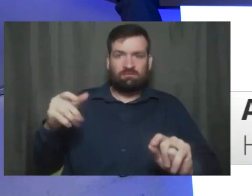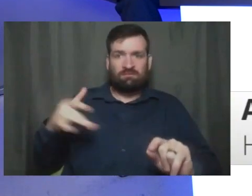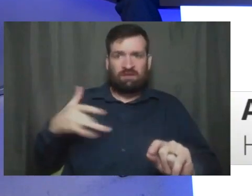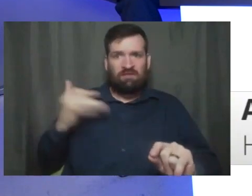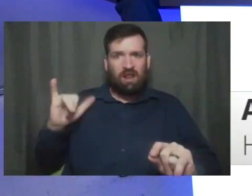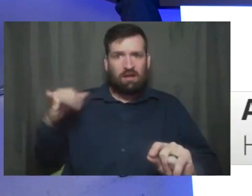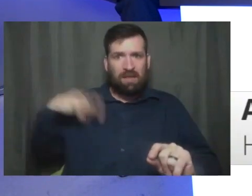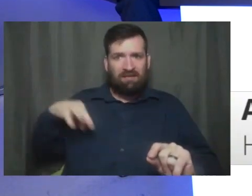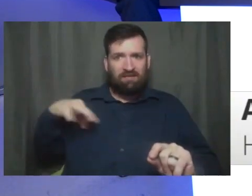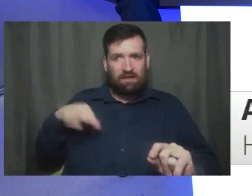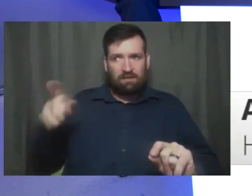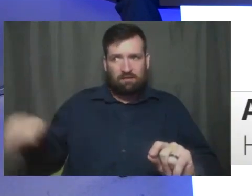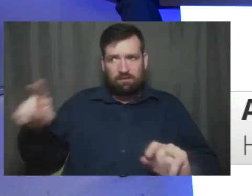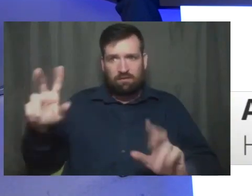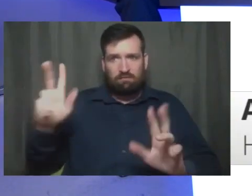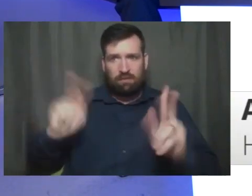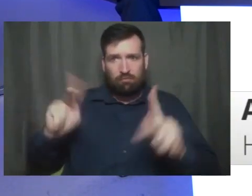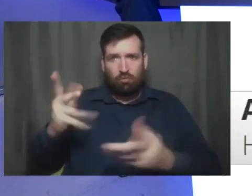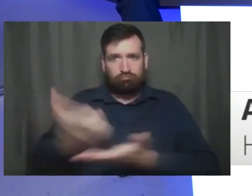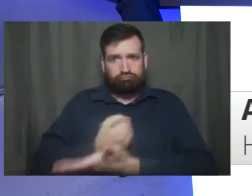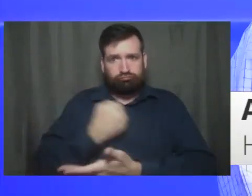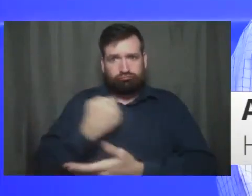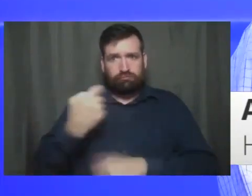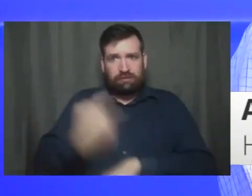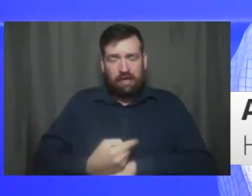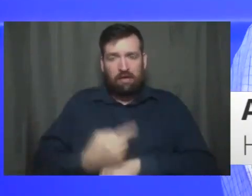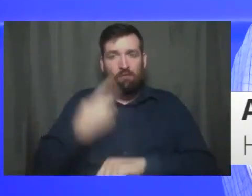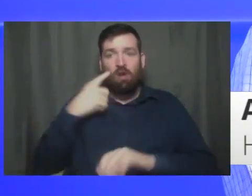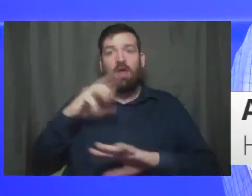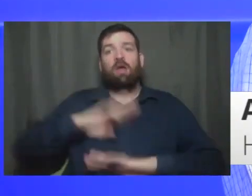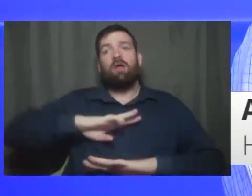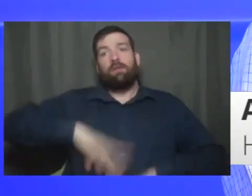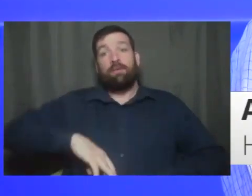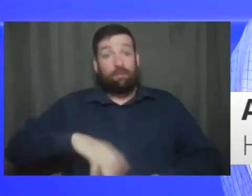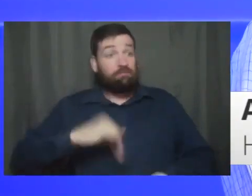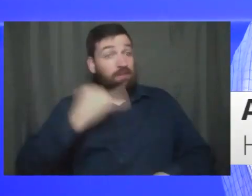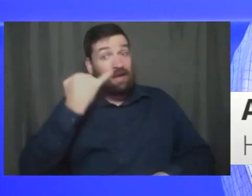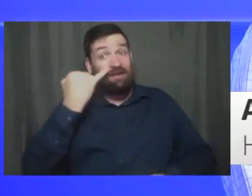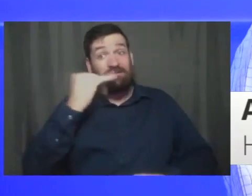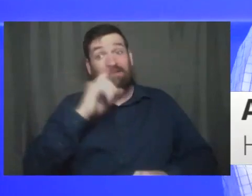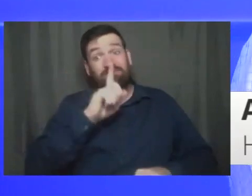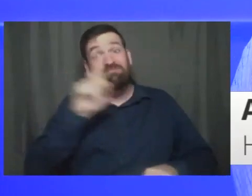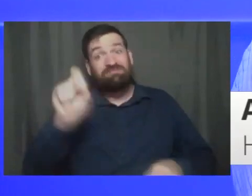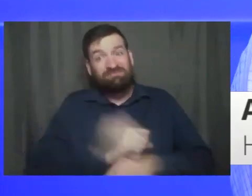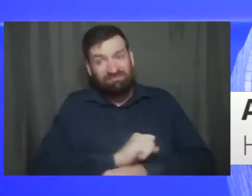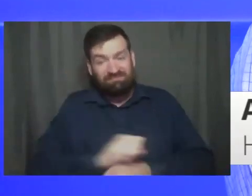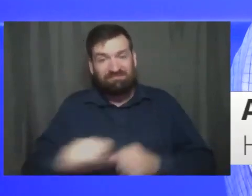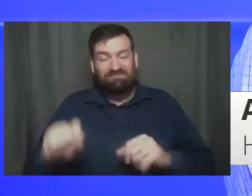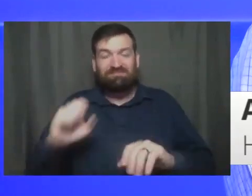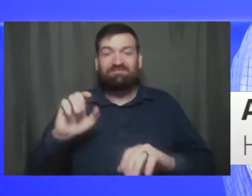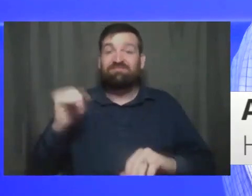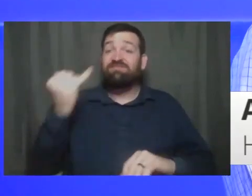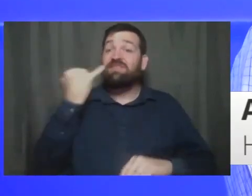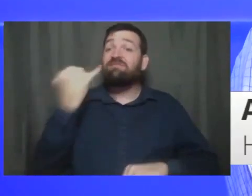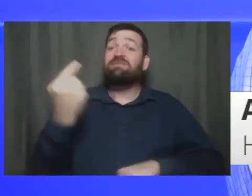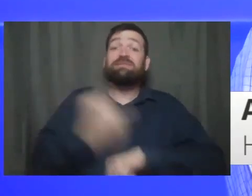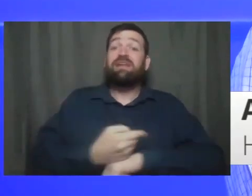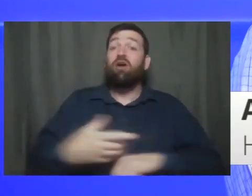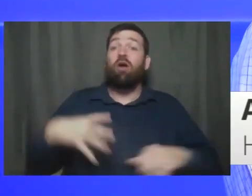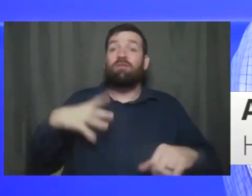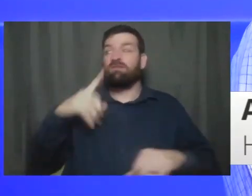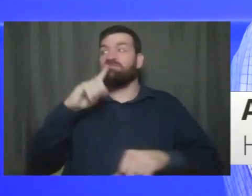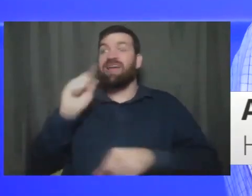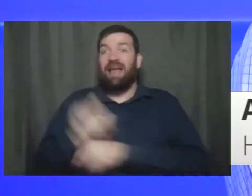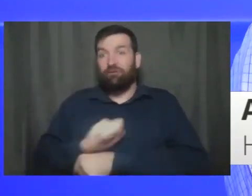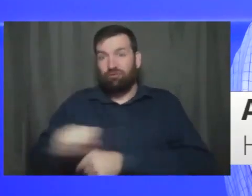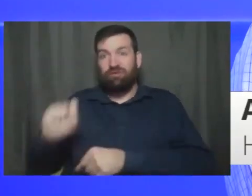taking a day off to just regroup? Yes, if they're really regrouping, right? Right. If you're taking the day off and you're really working from home, that's not called